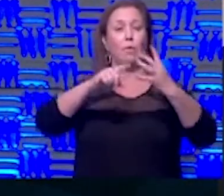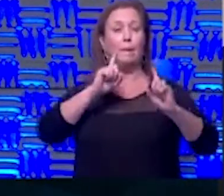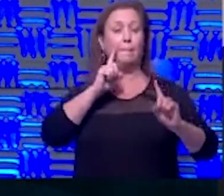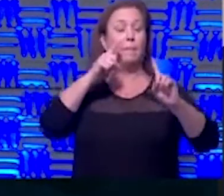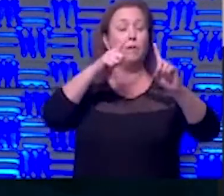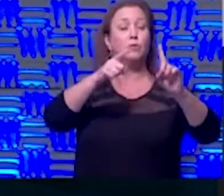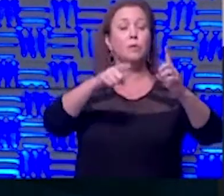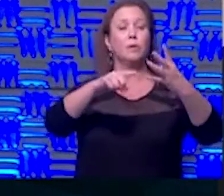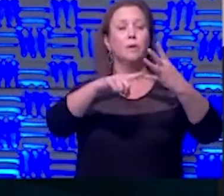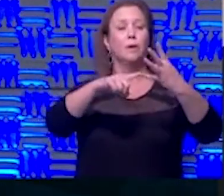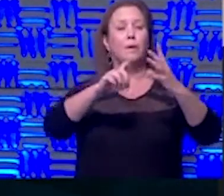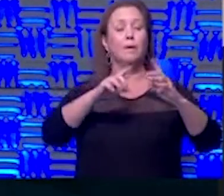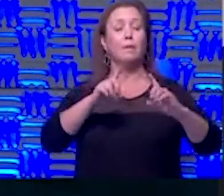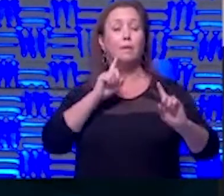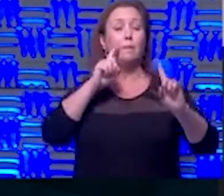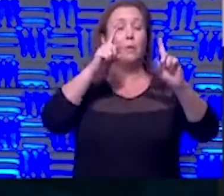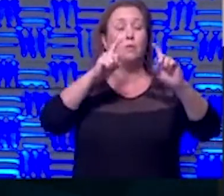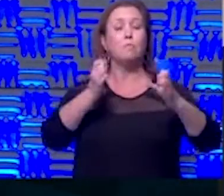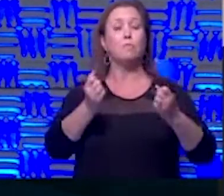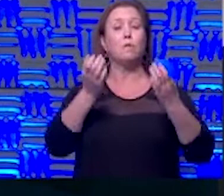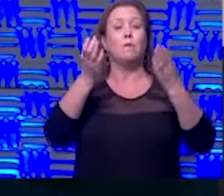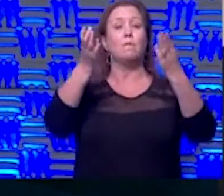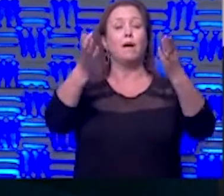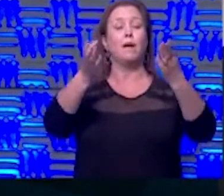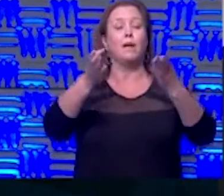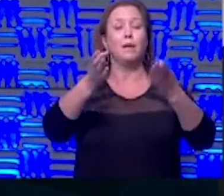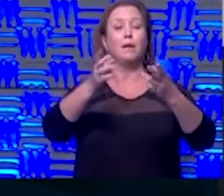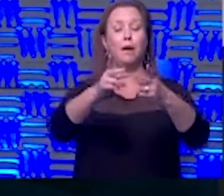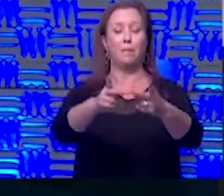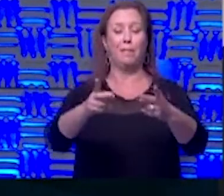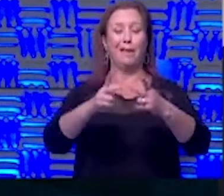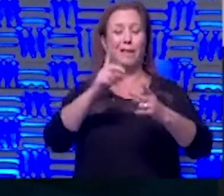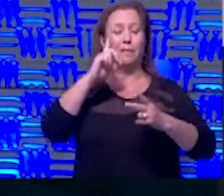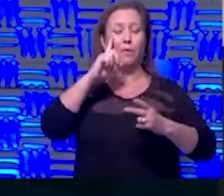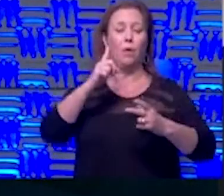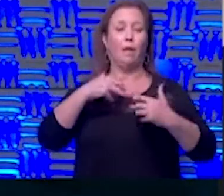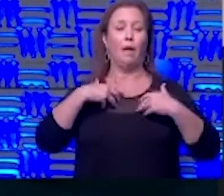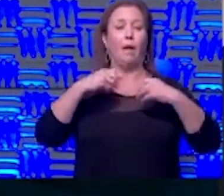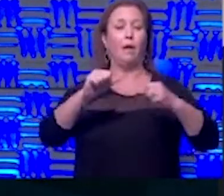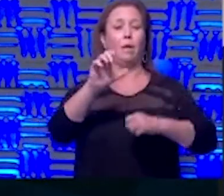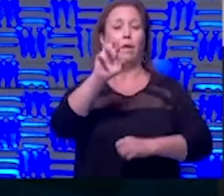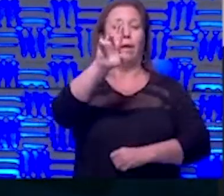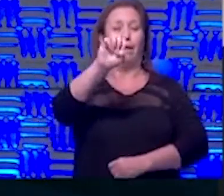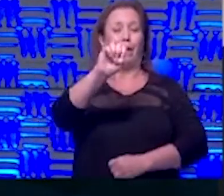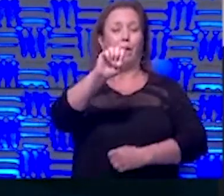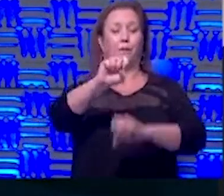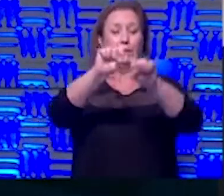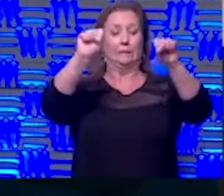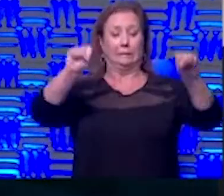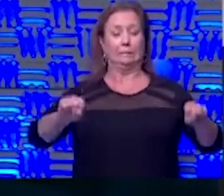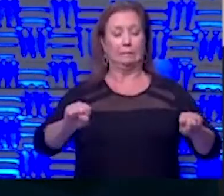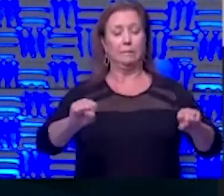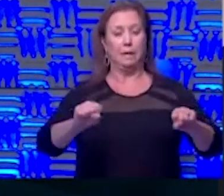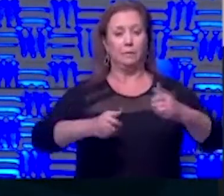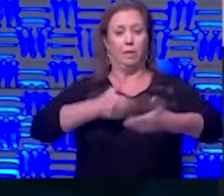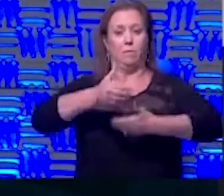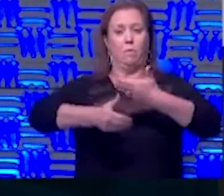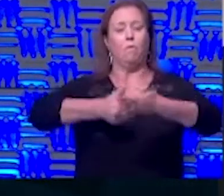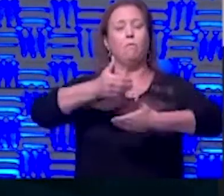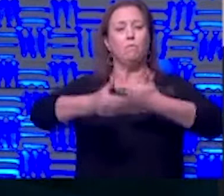is really providing a backstop to the American healthcare system as we work our way through